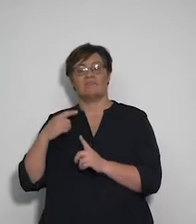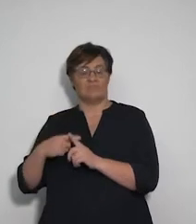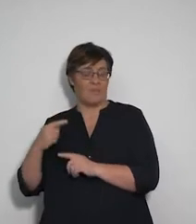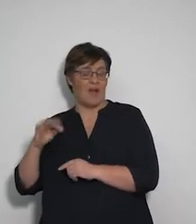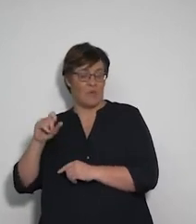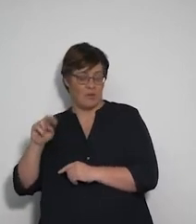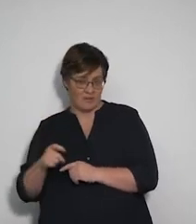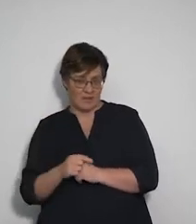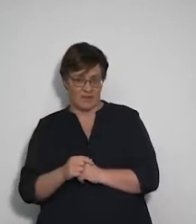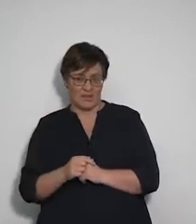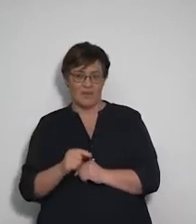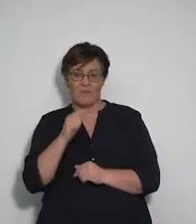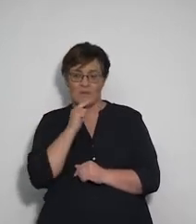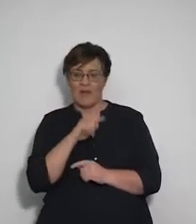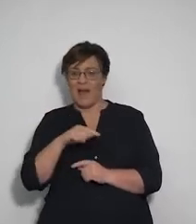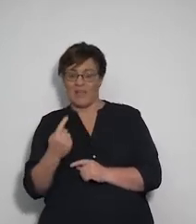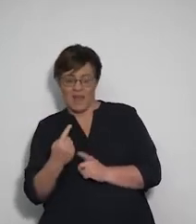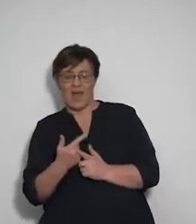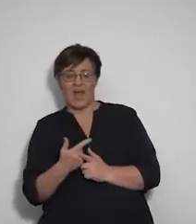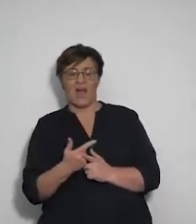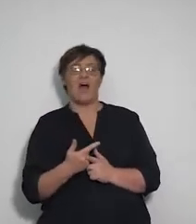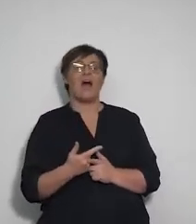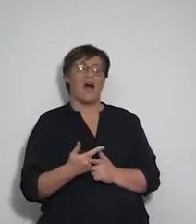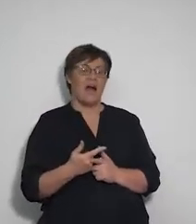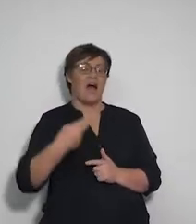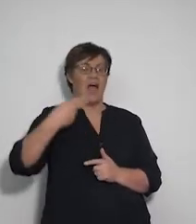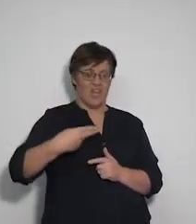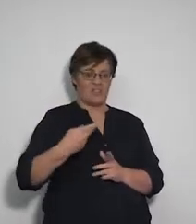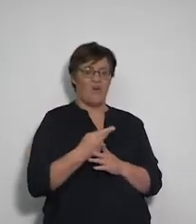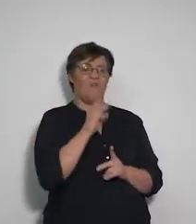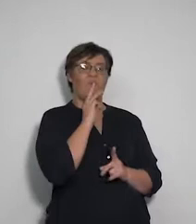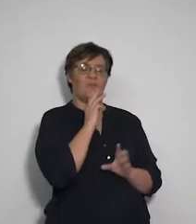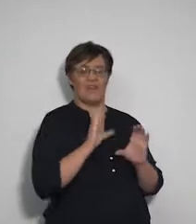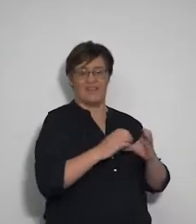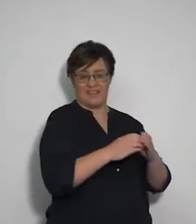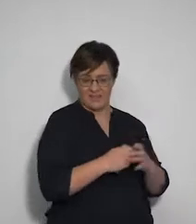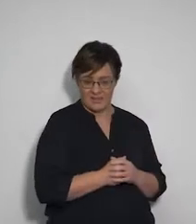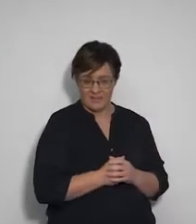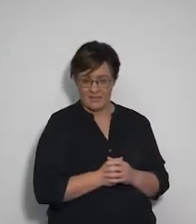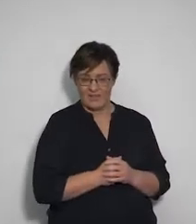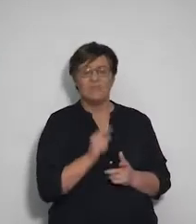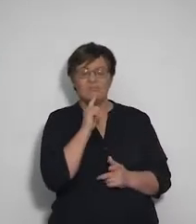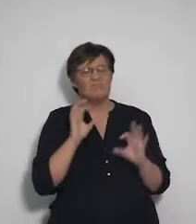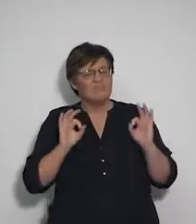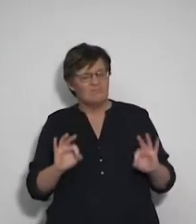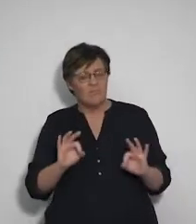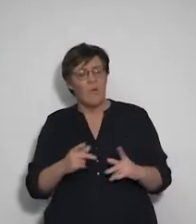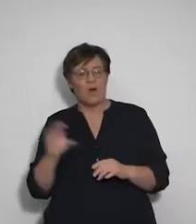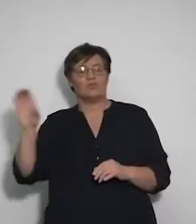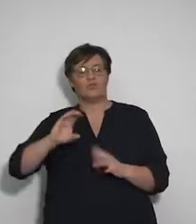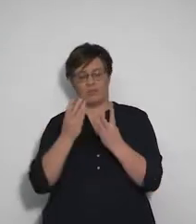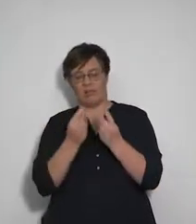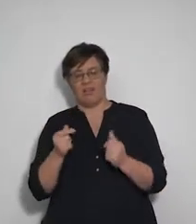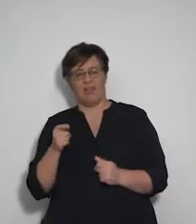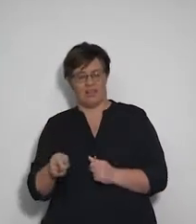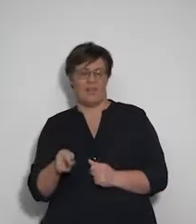side is actually the hydrogen part of the water molecule. So this is exactly what happens when a salt dissolves in